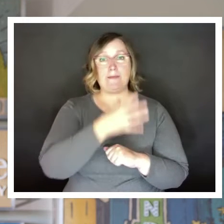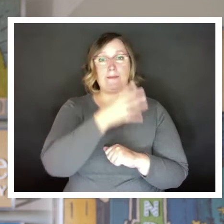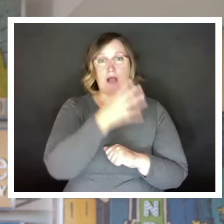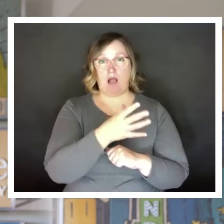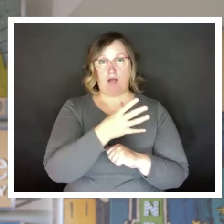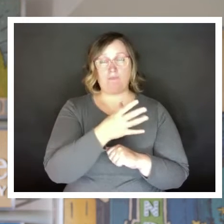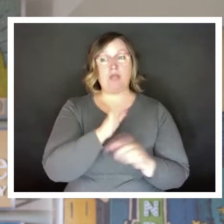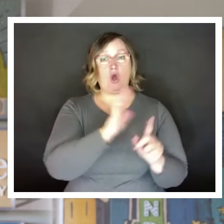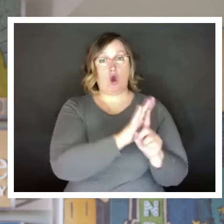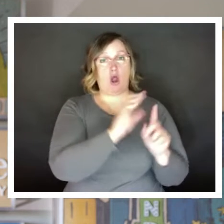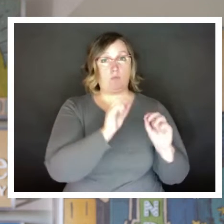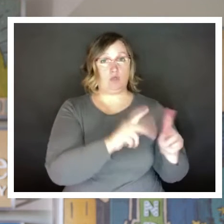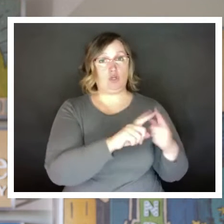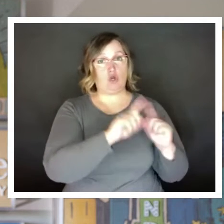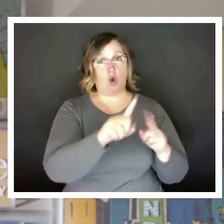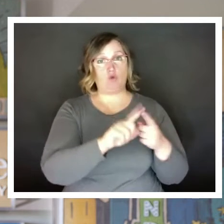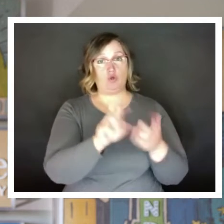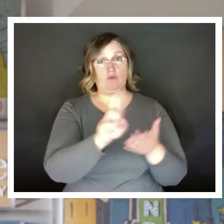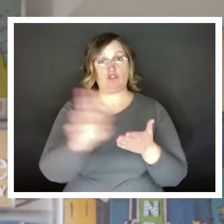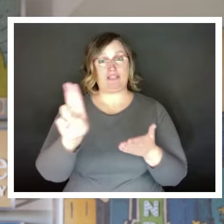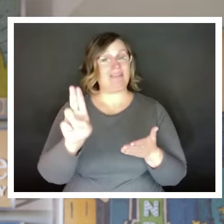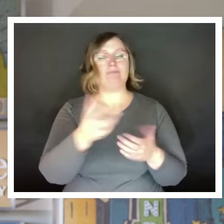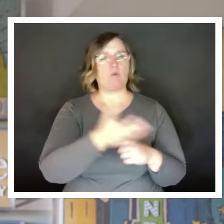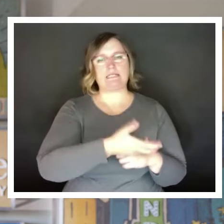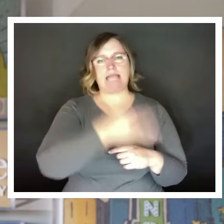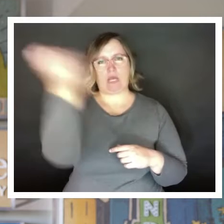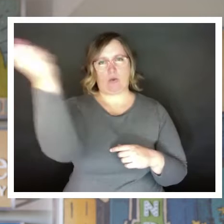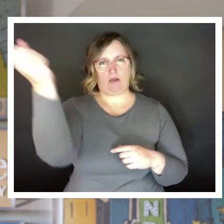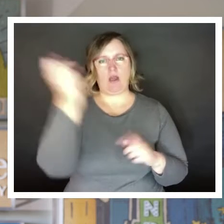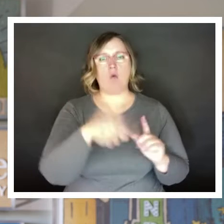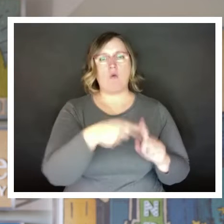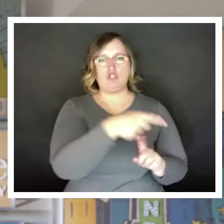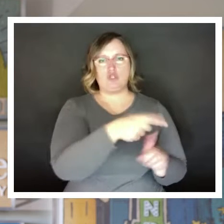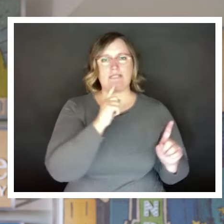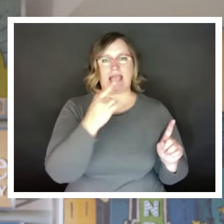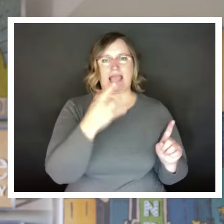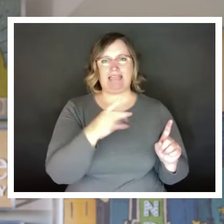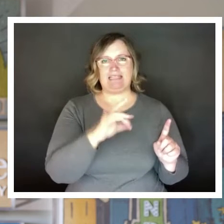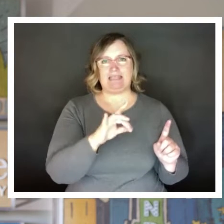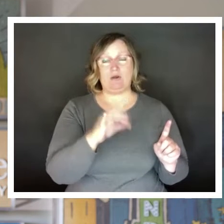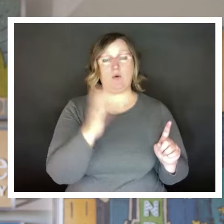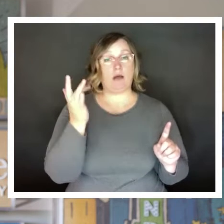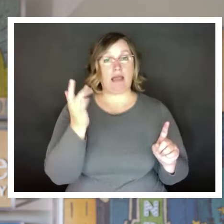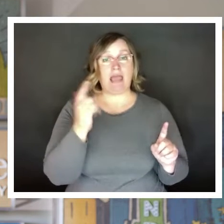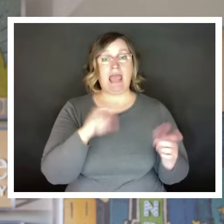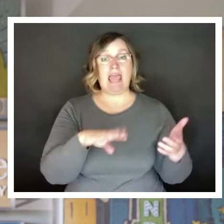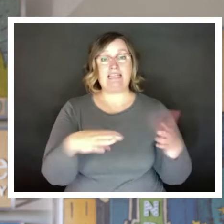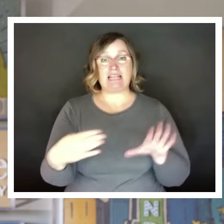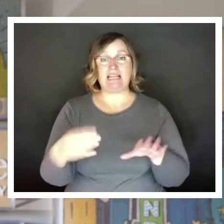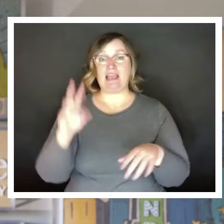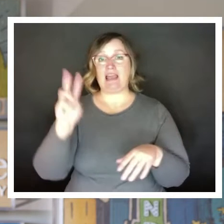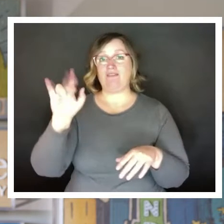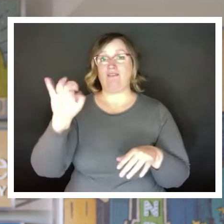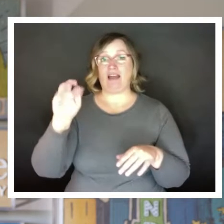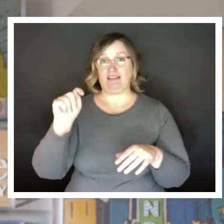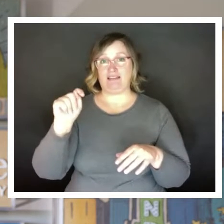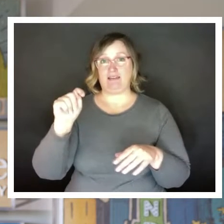to go to university was taken away from her when she was 18 by a deadly and violent revolution